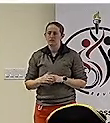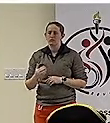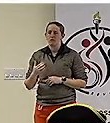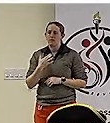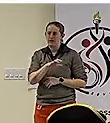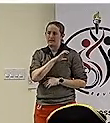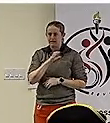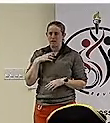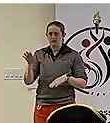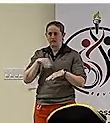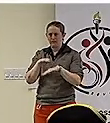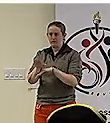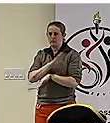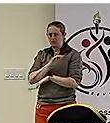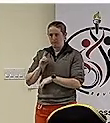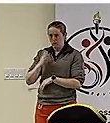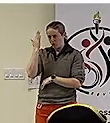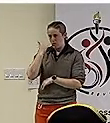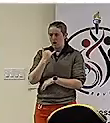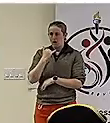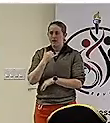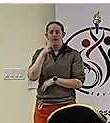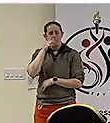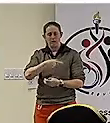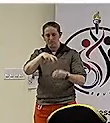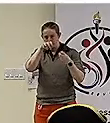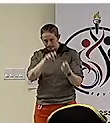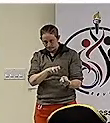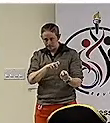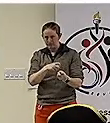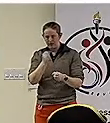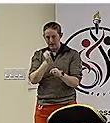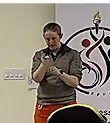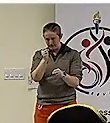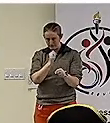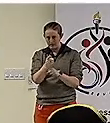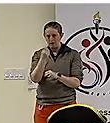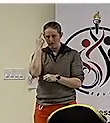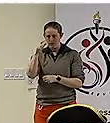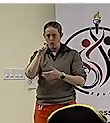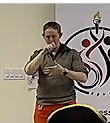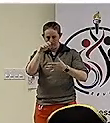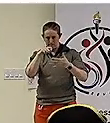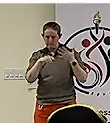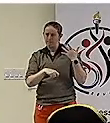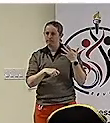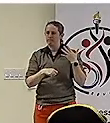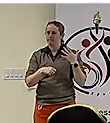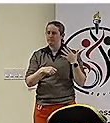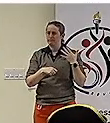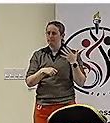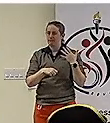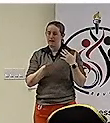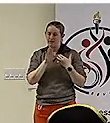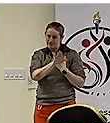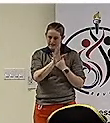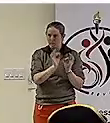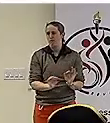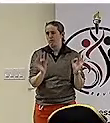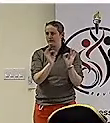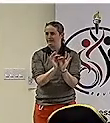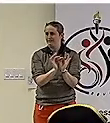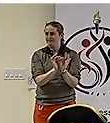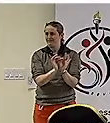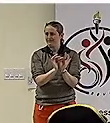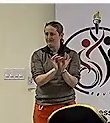board because once a year they sit down with the board of directors and they rate the organization on performances that are important to them, on